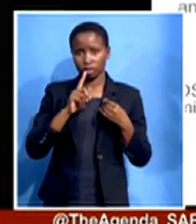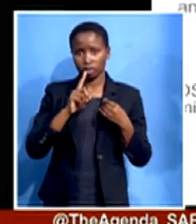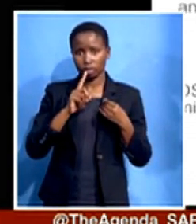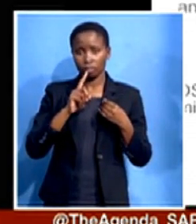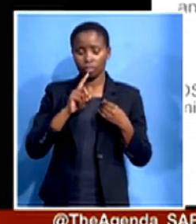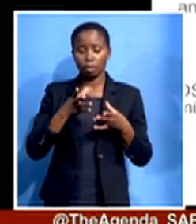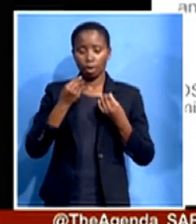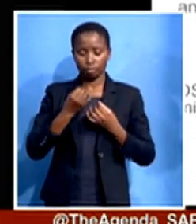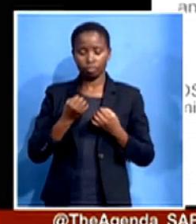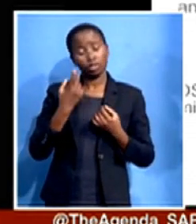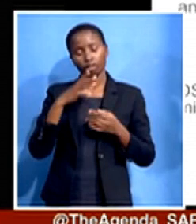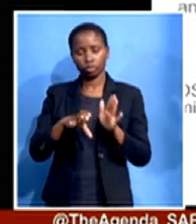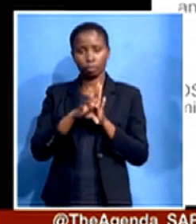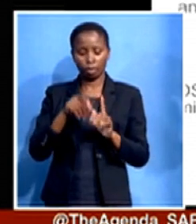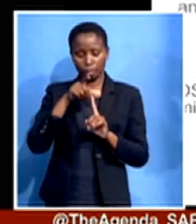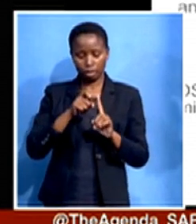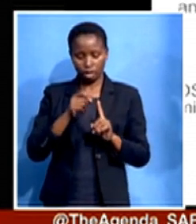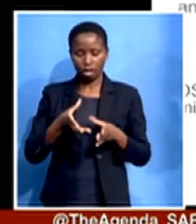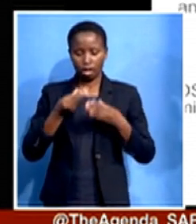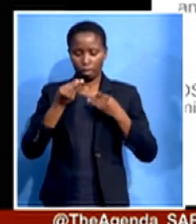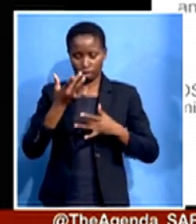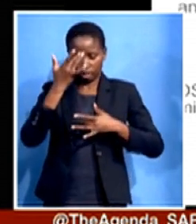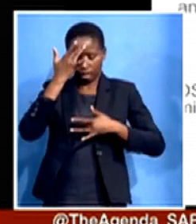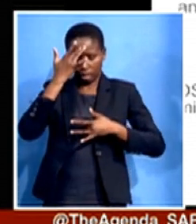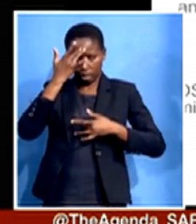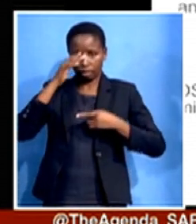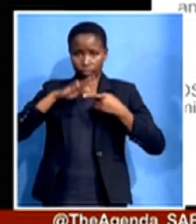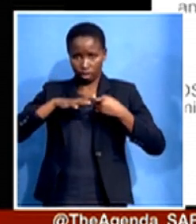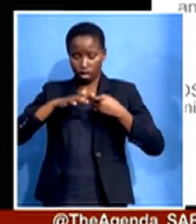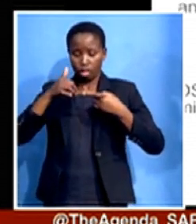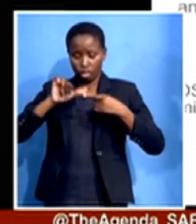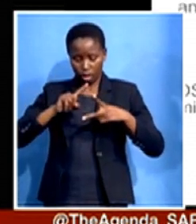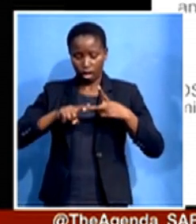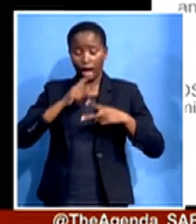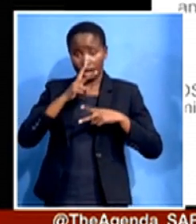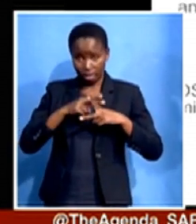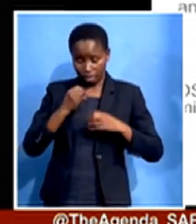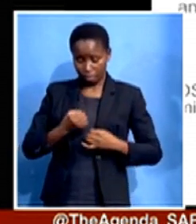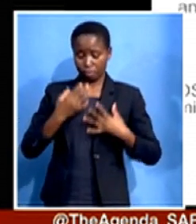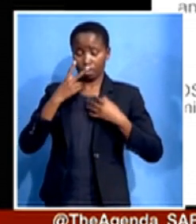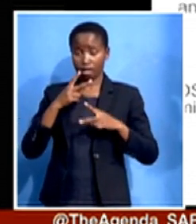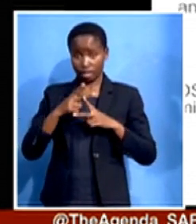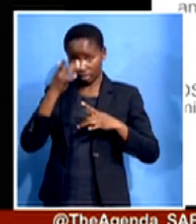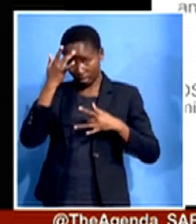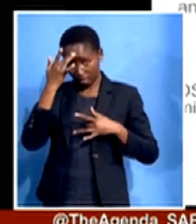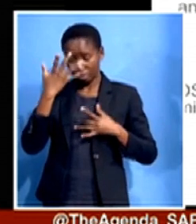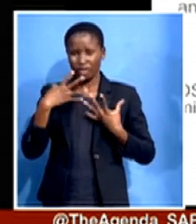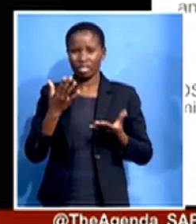second wave. And then they looked at that blood sample to see whether